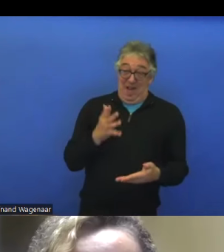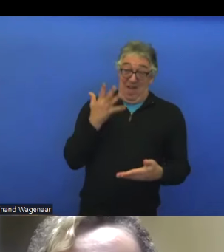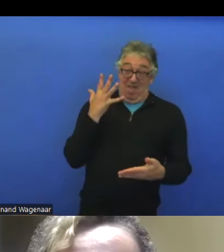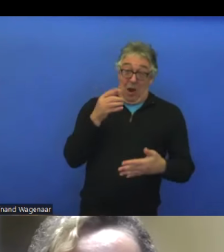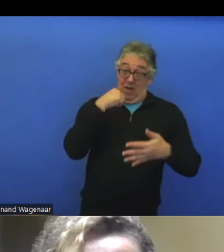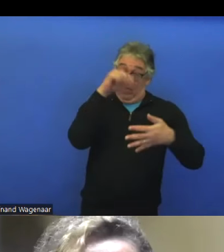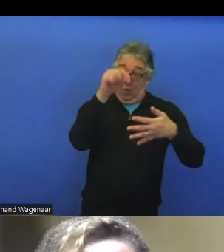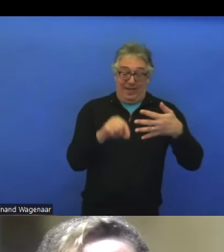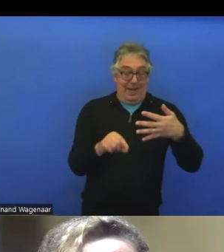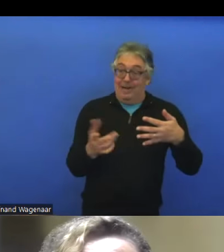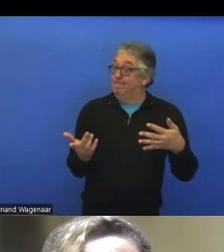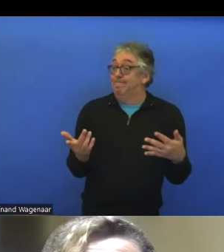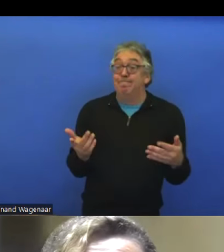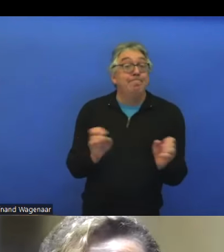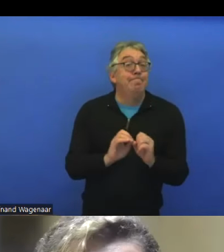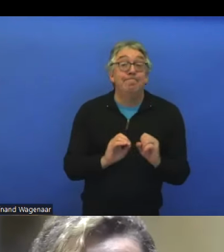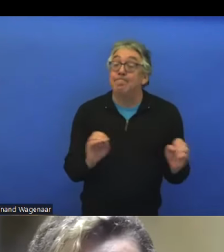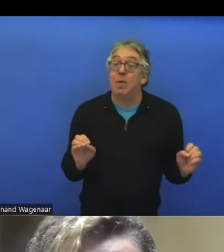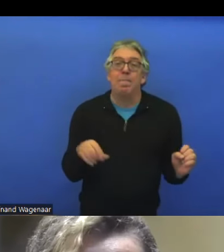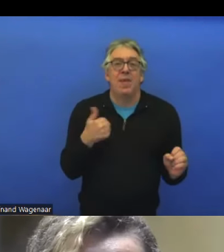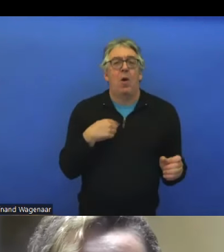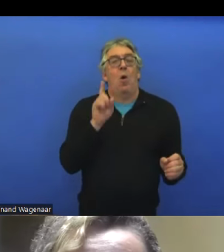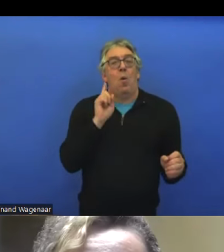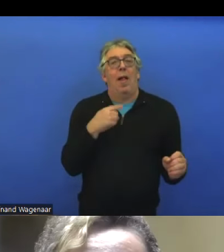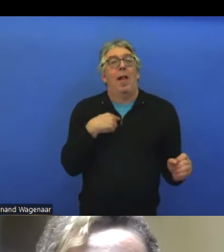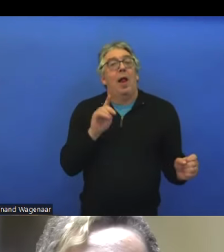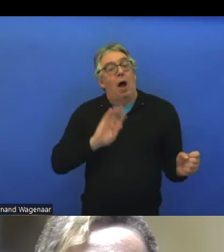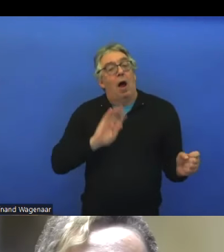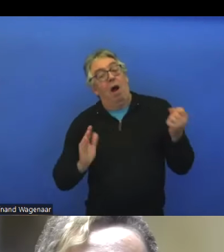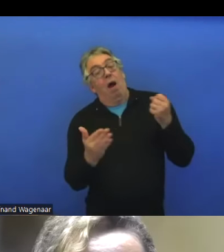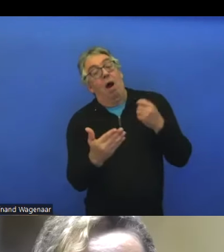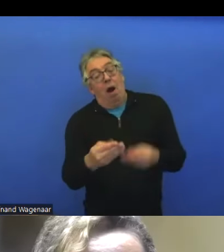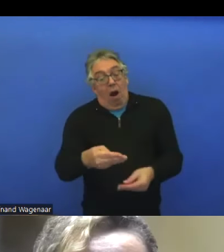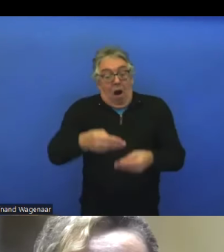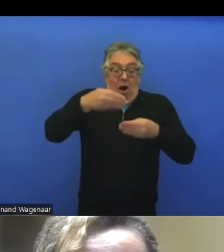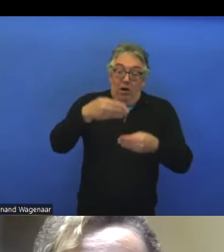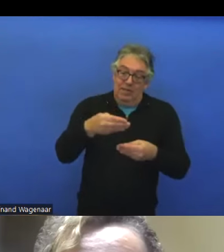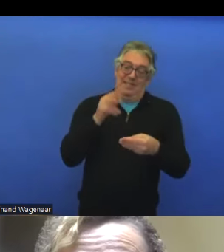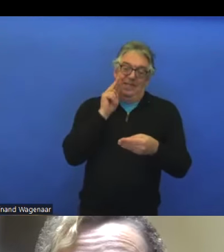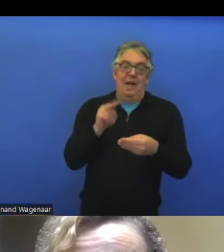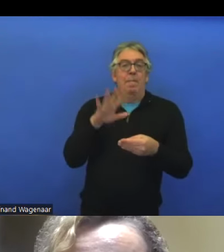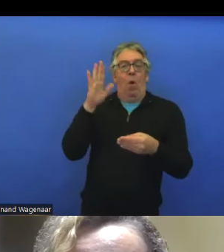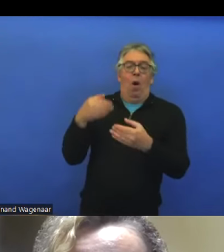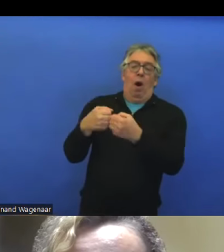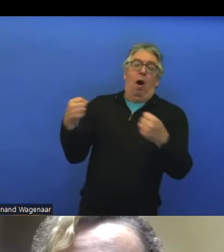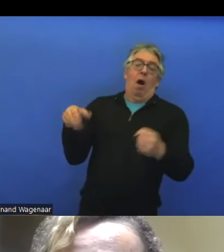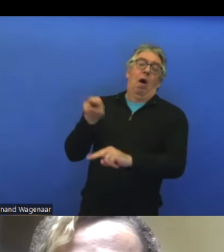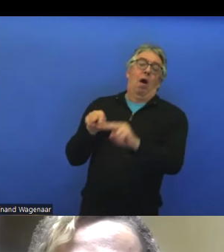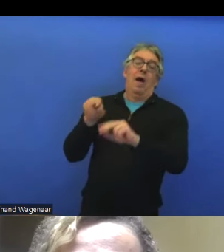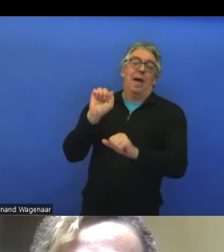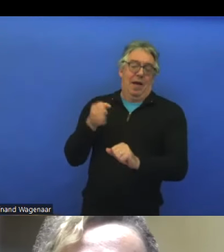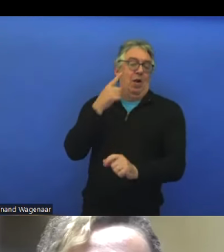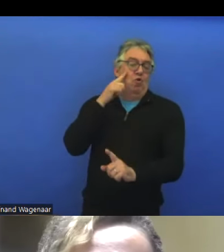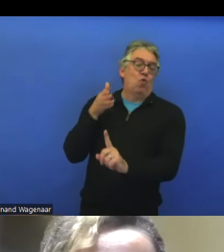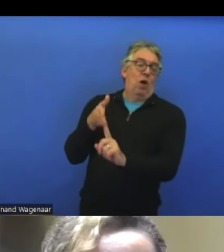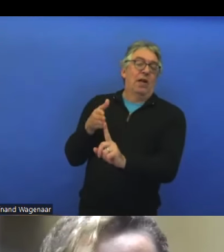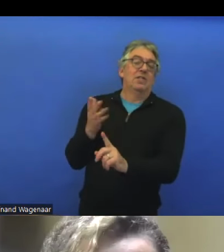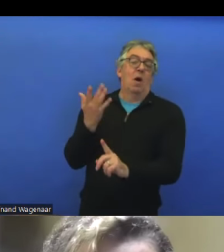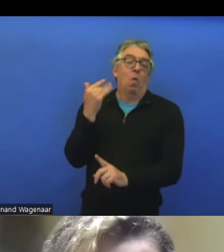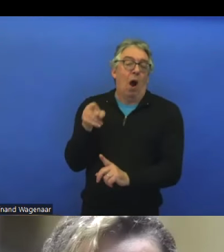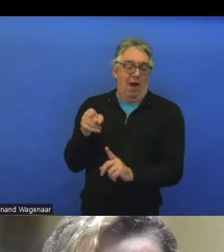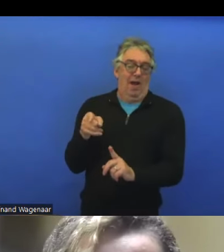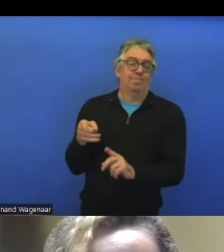refugee, then we will look at this broader criteria to see if we can recognize them just based on the country situation.